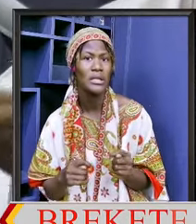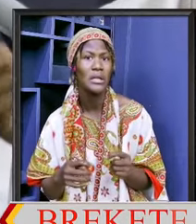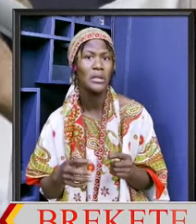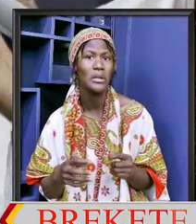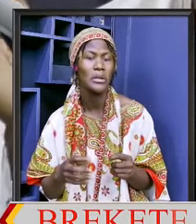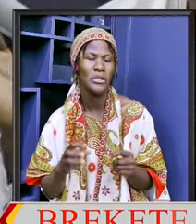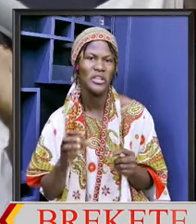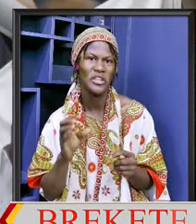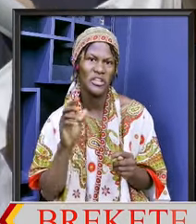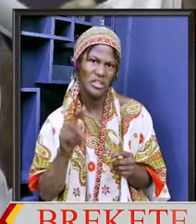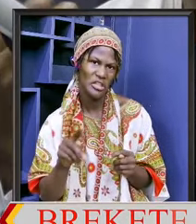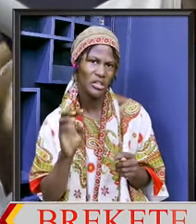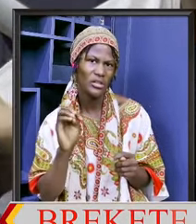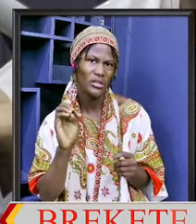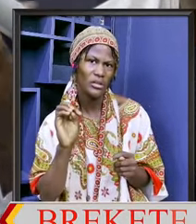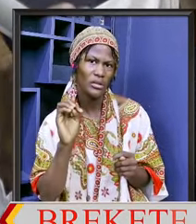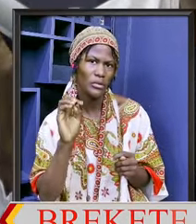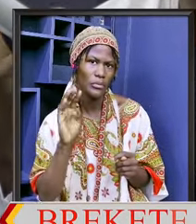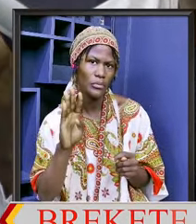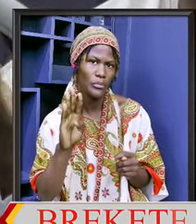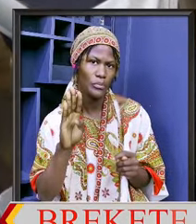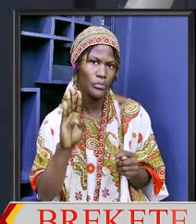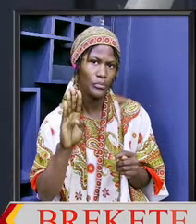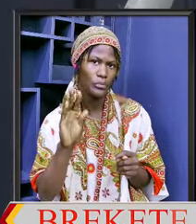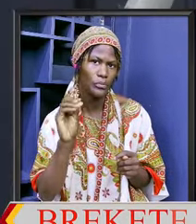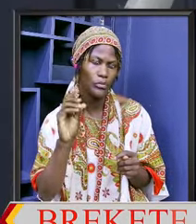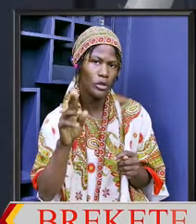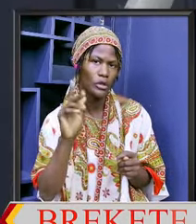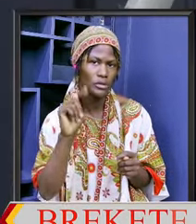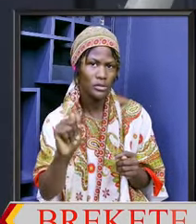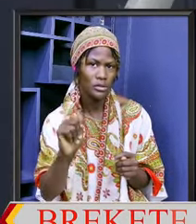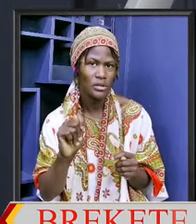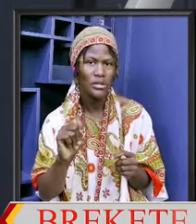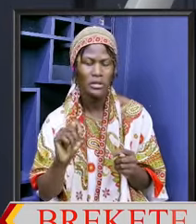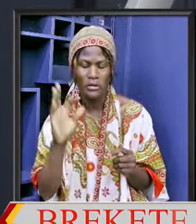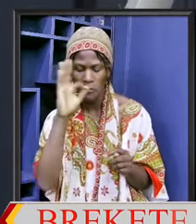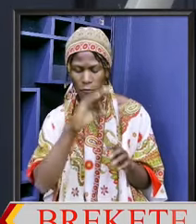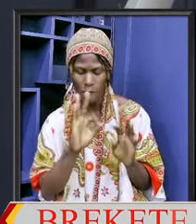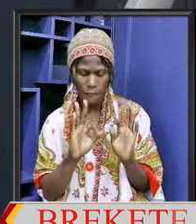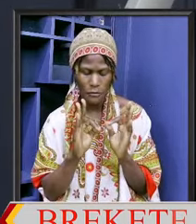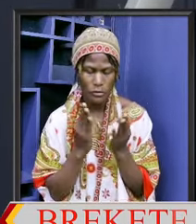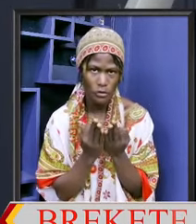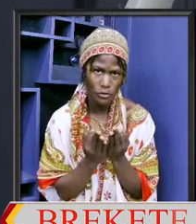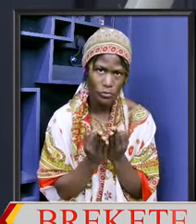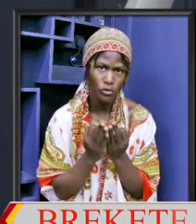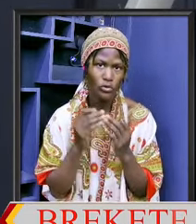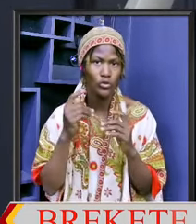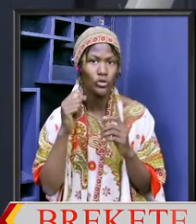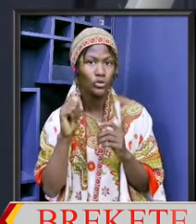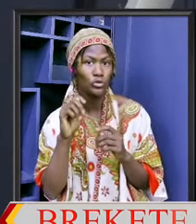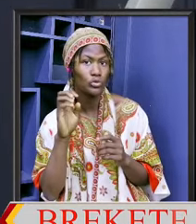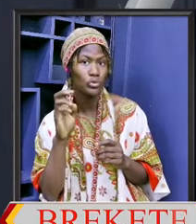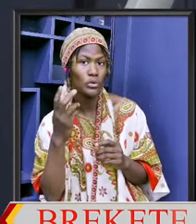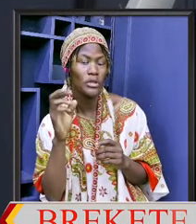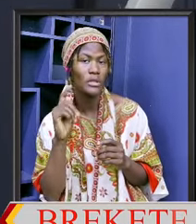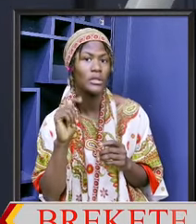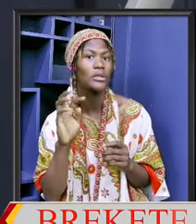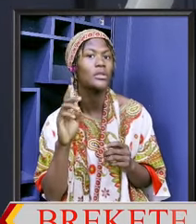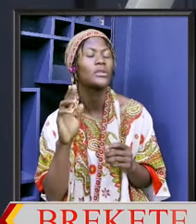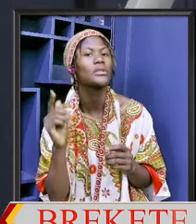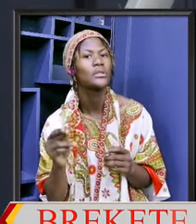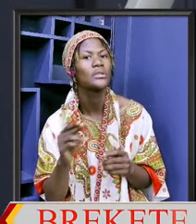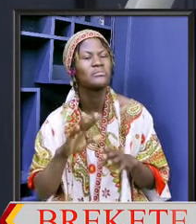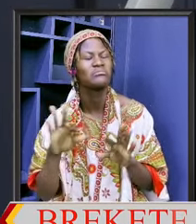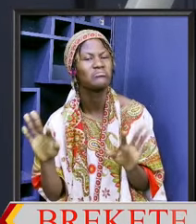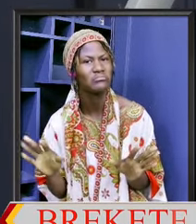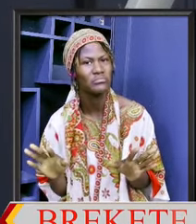something. They don't post them, maybe Facebook, Twitter, and the rest. I will suggest, even if they go